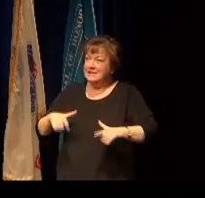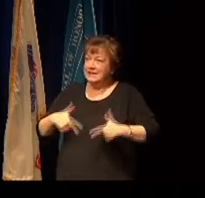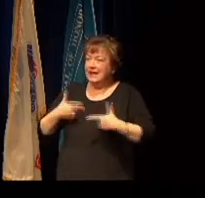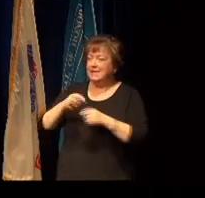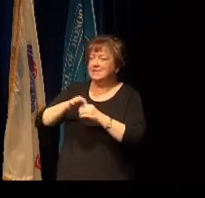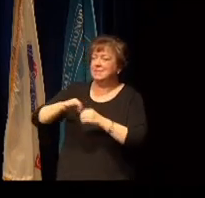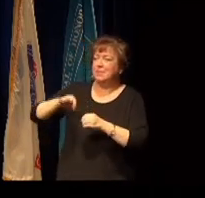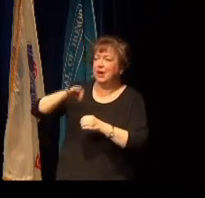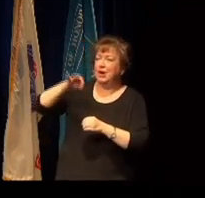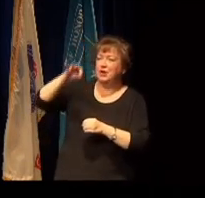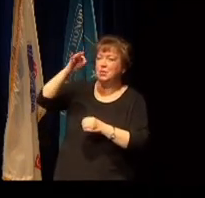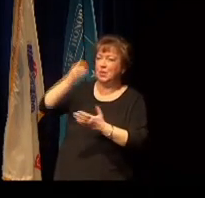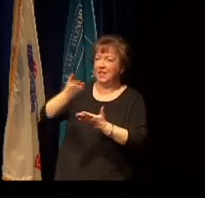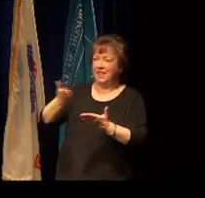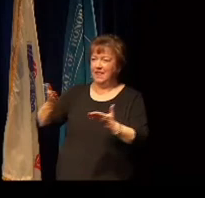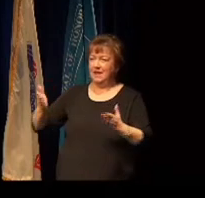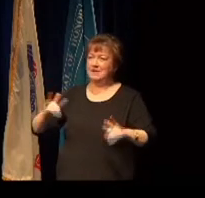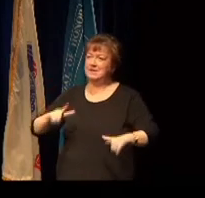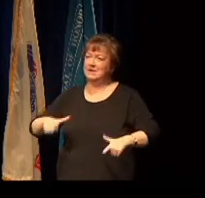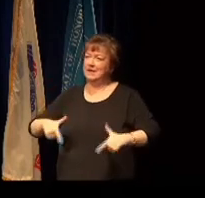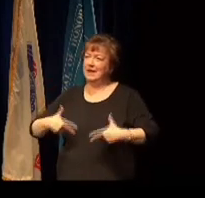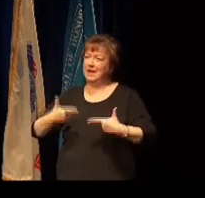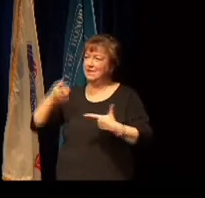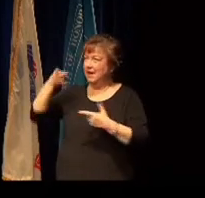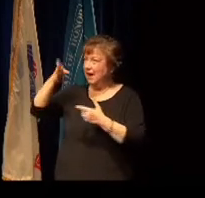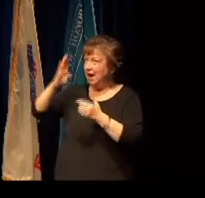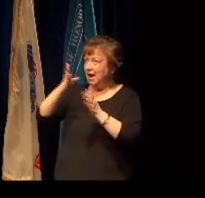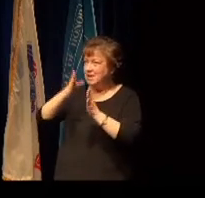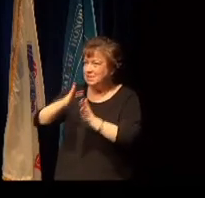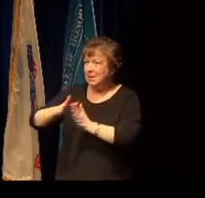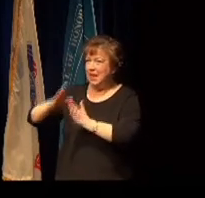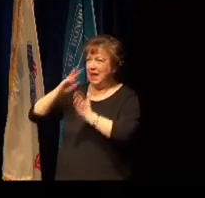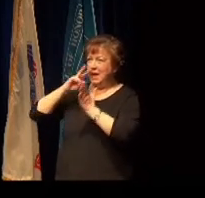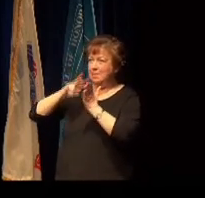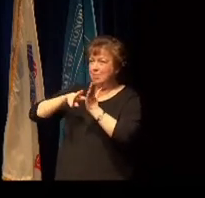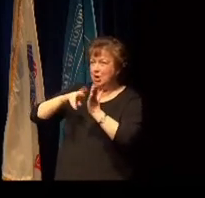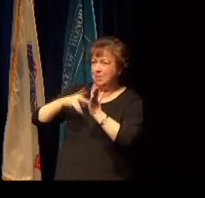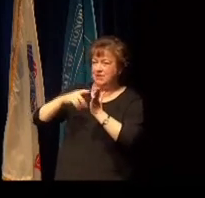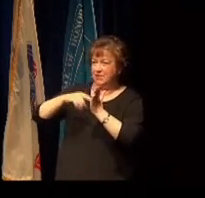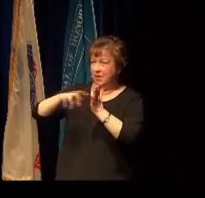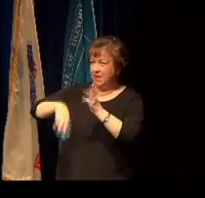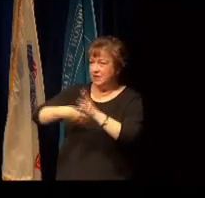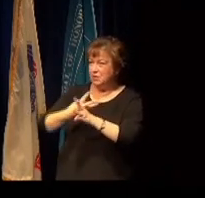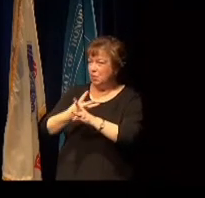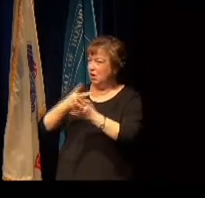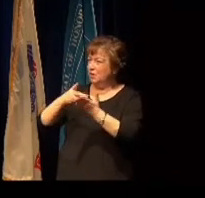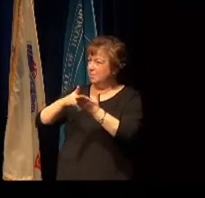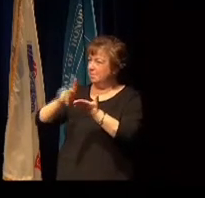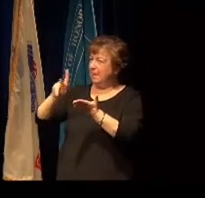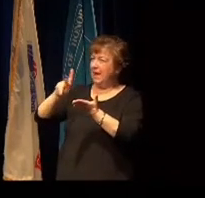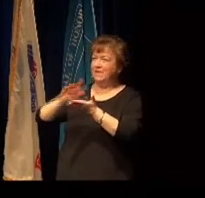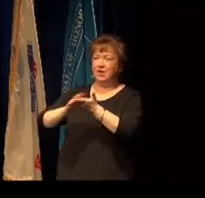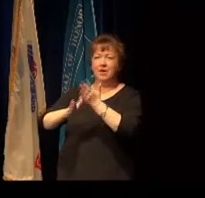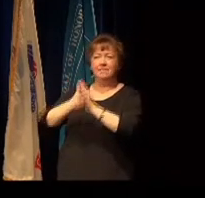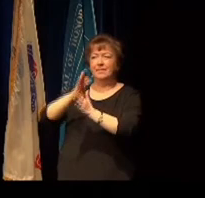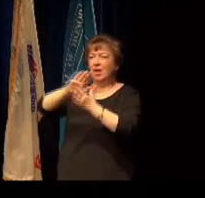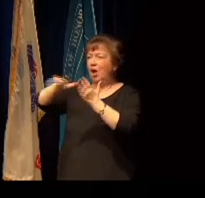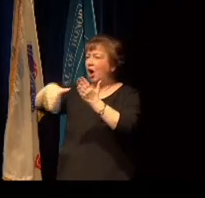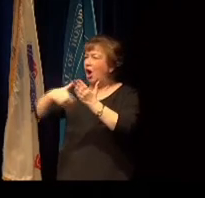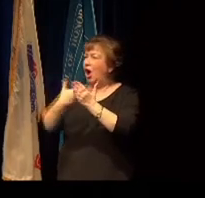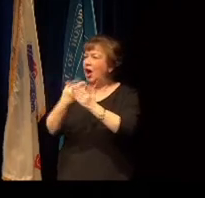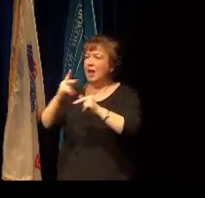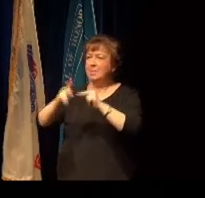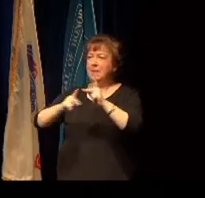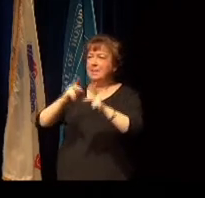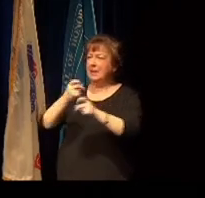plan and purpose in this world is the redemption of all mankind. His purpose for you is